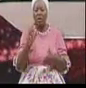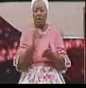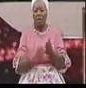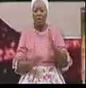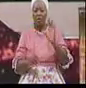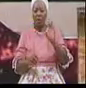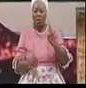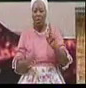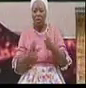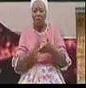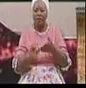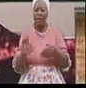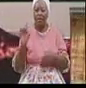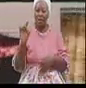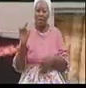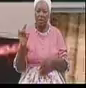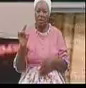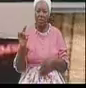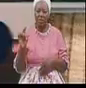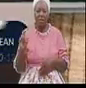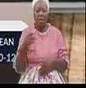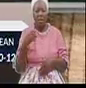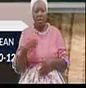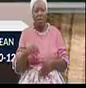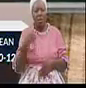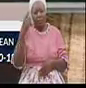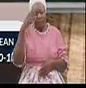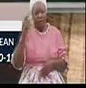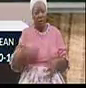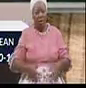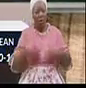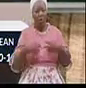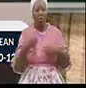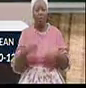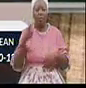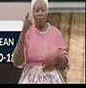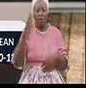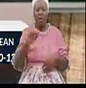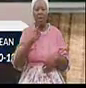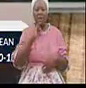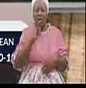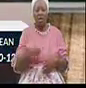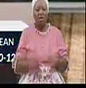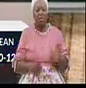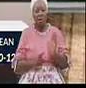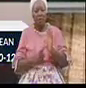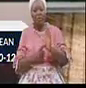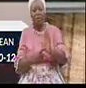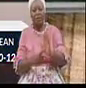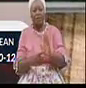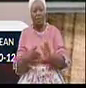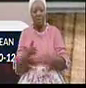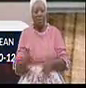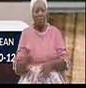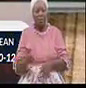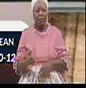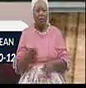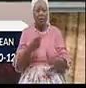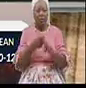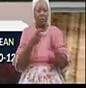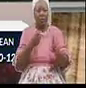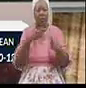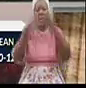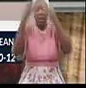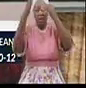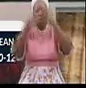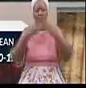verse 18, it says, for the wrath of God is revealed from